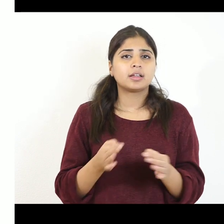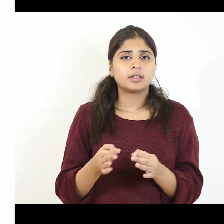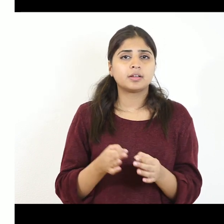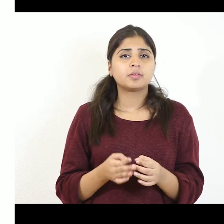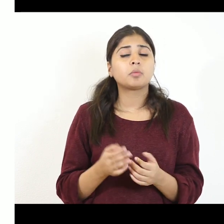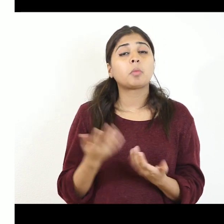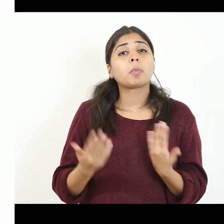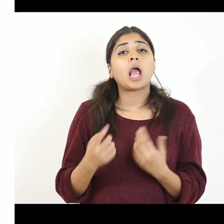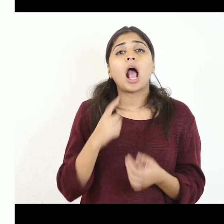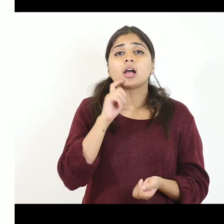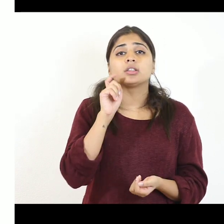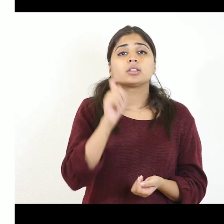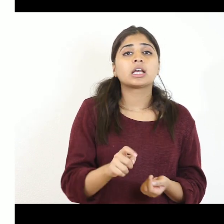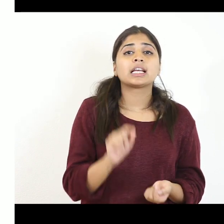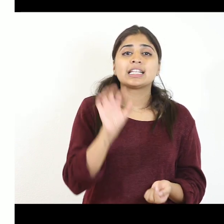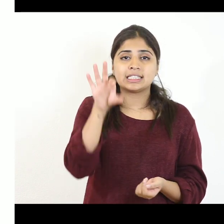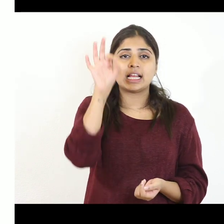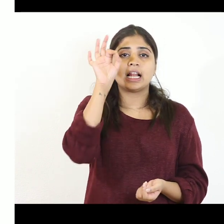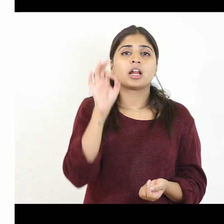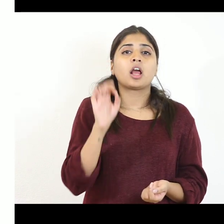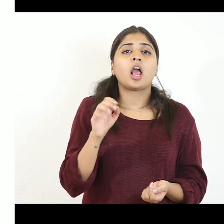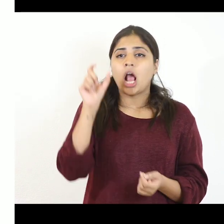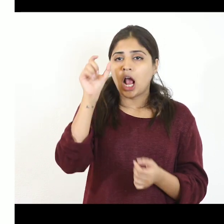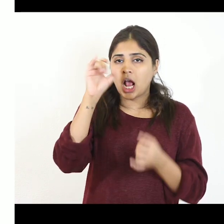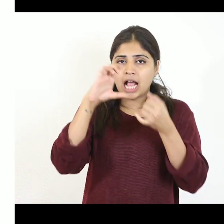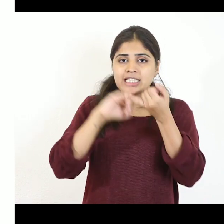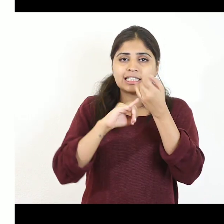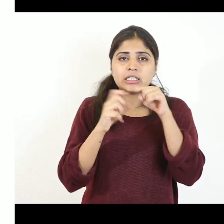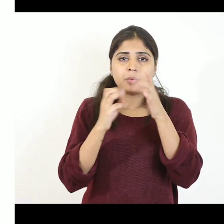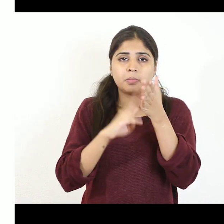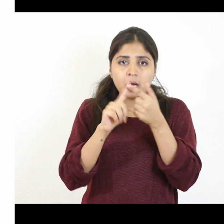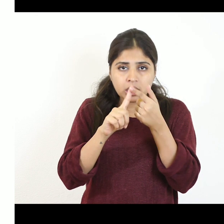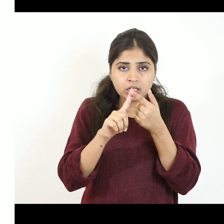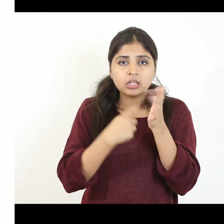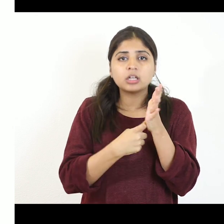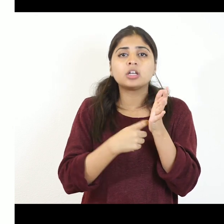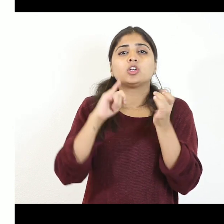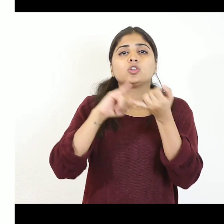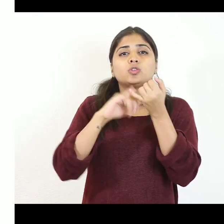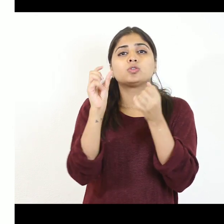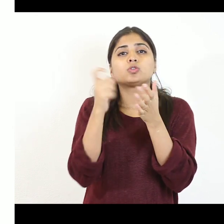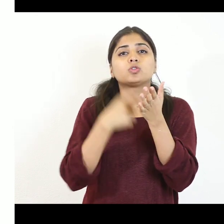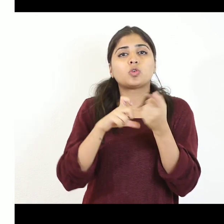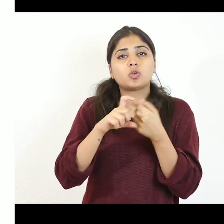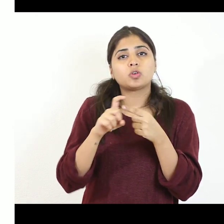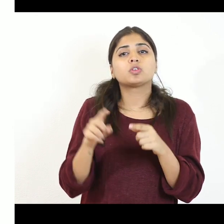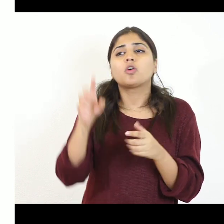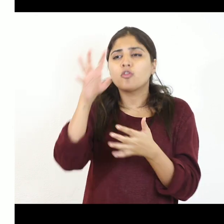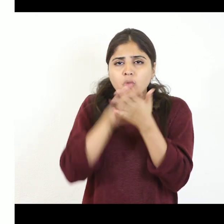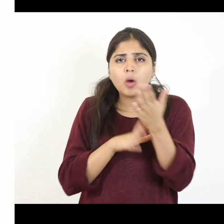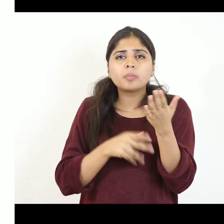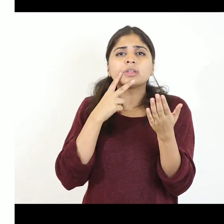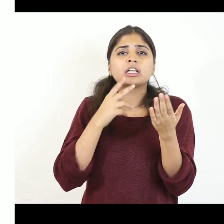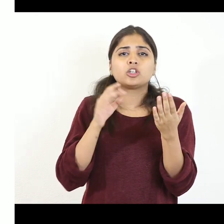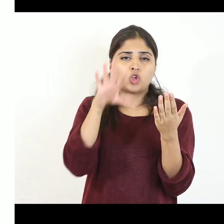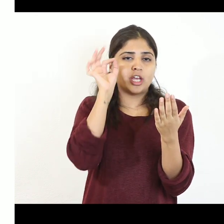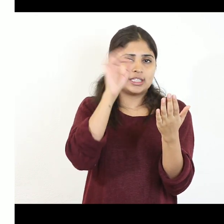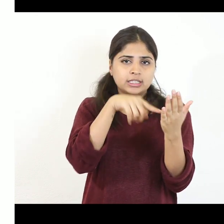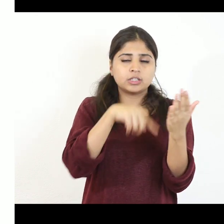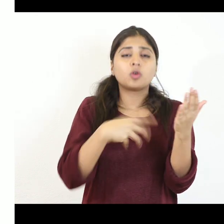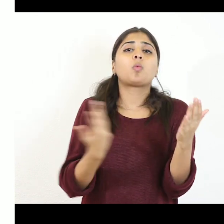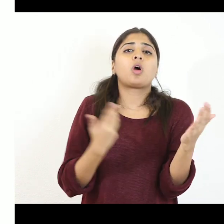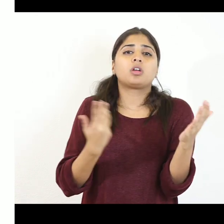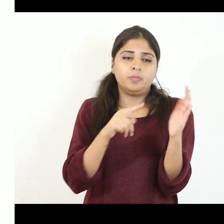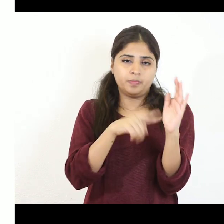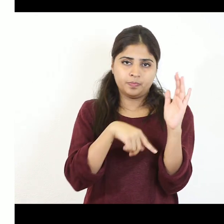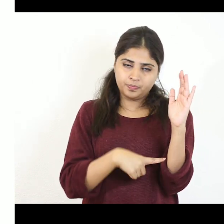choice. Never just select the first or default choice just because you are too busy or not sure.